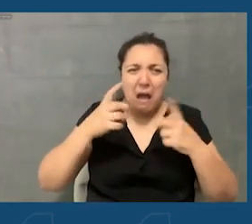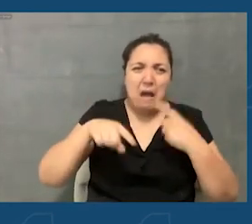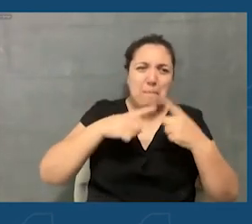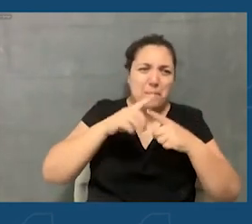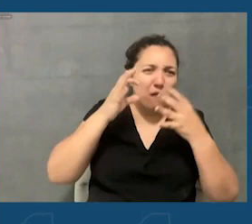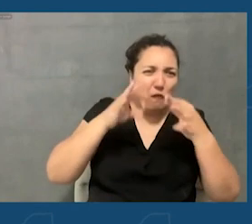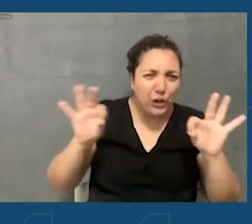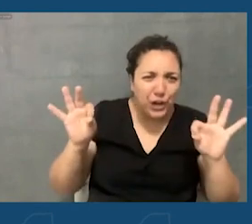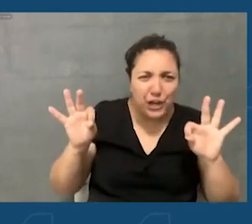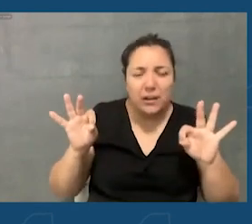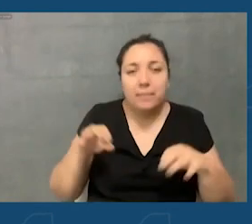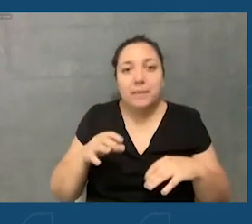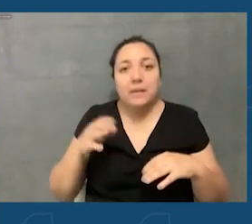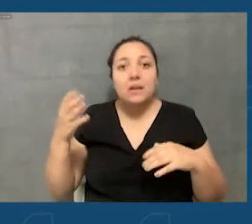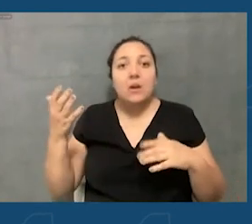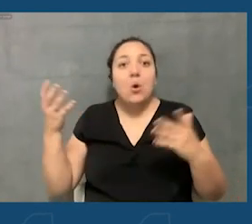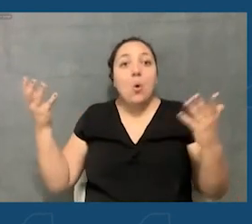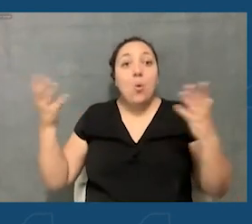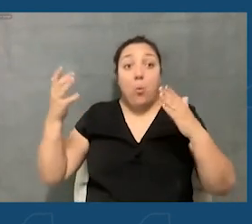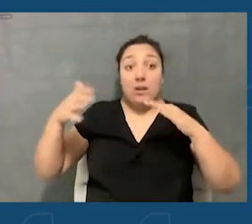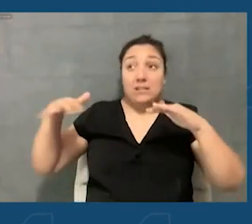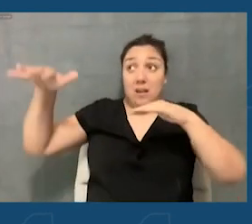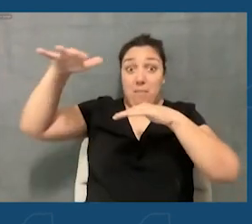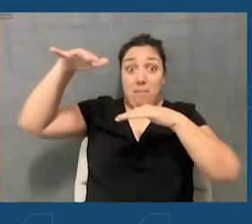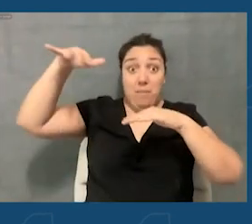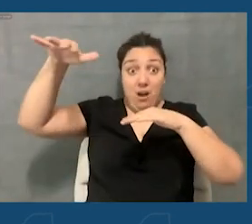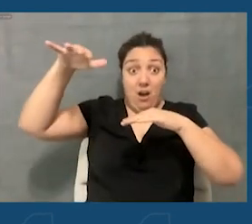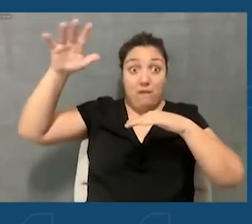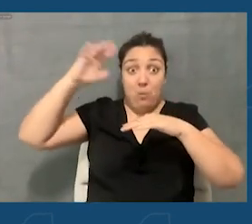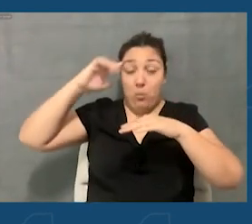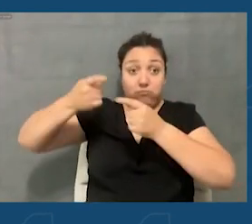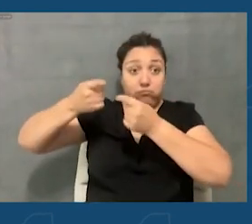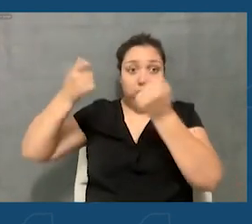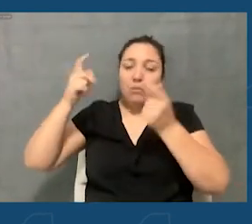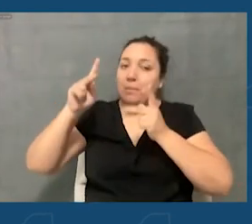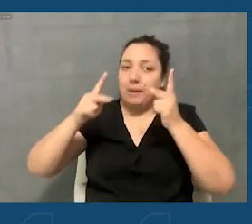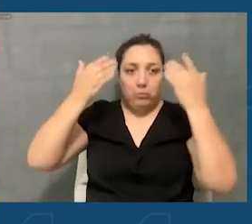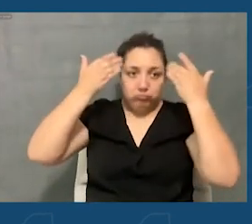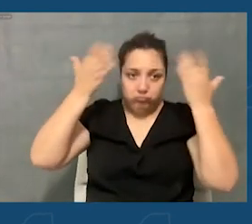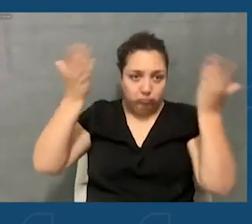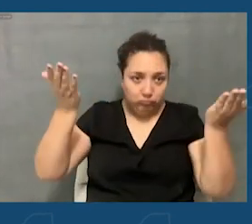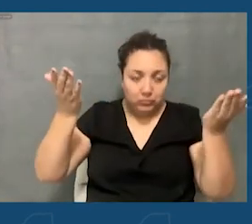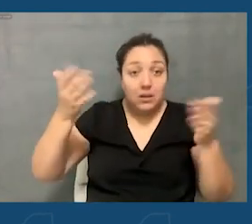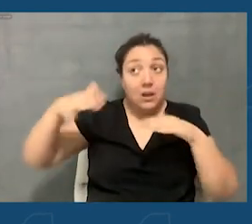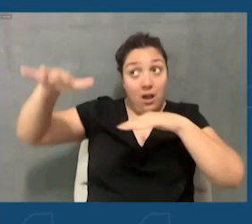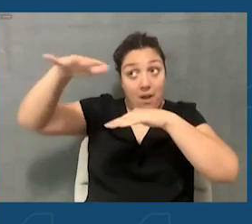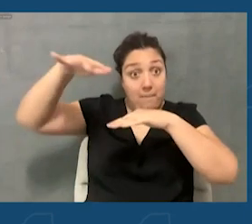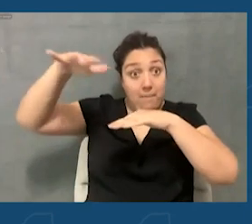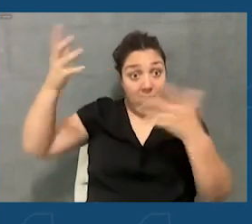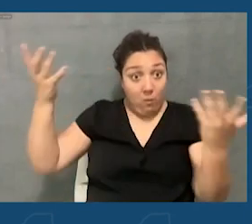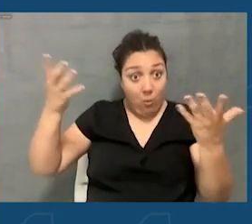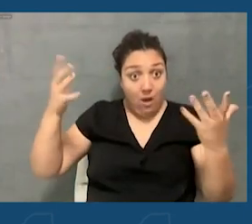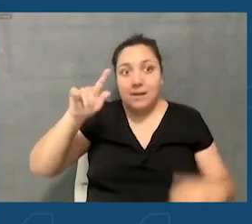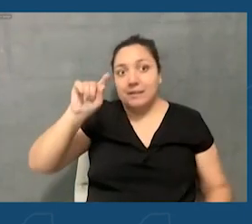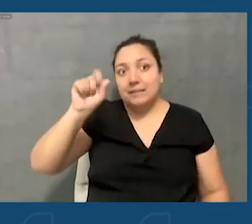What is above this that we would take out? Folks don't understand this. What's above is the taxiway. It's an area that hasn't